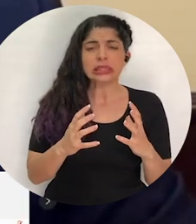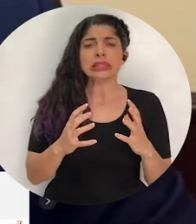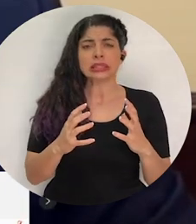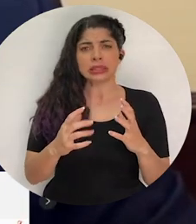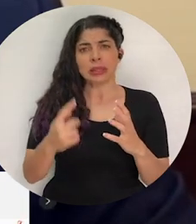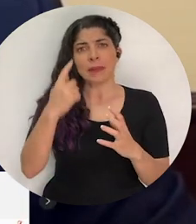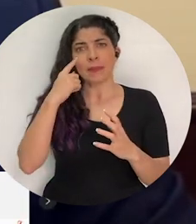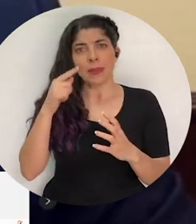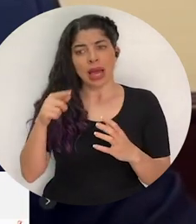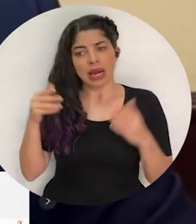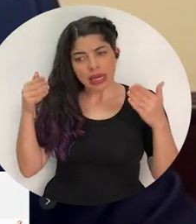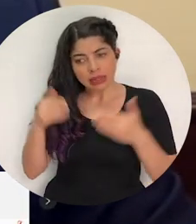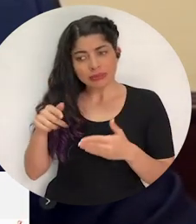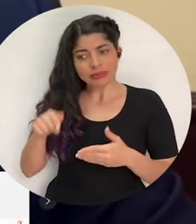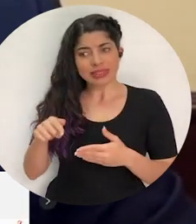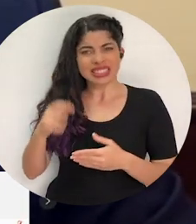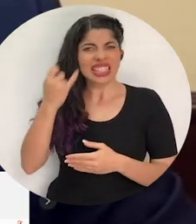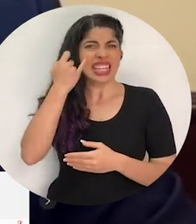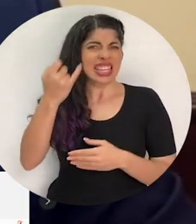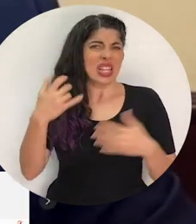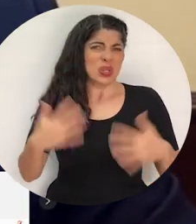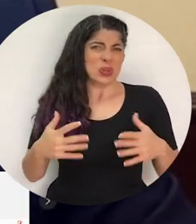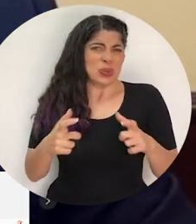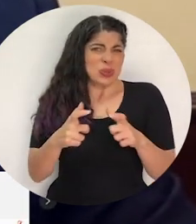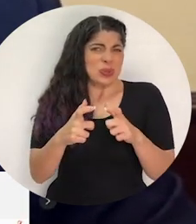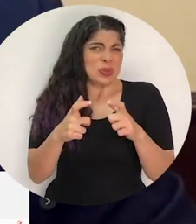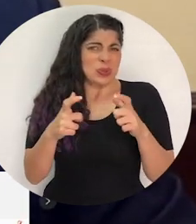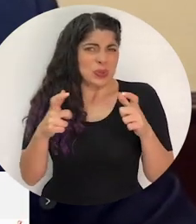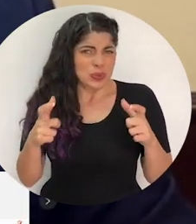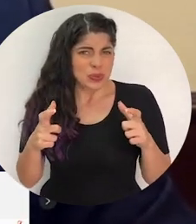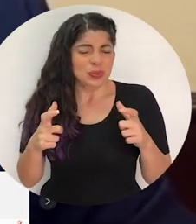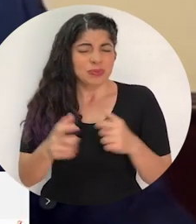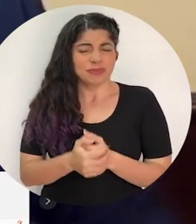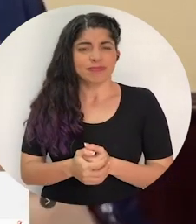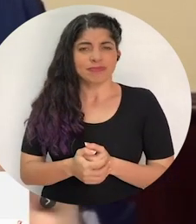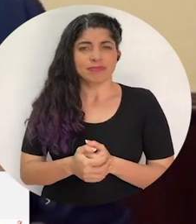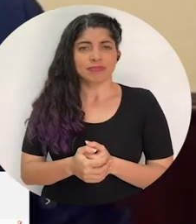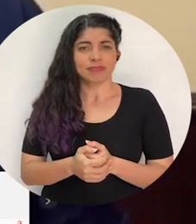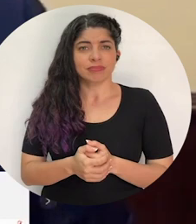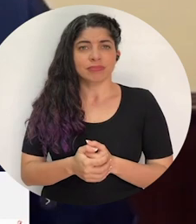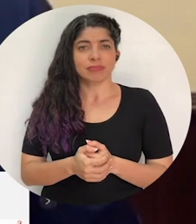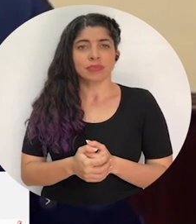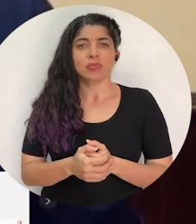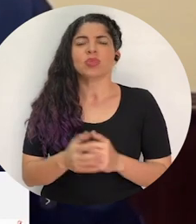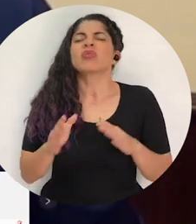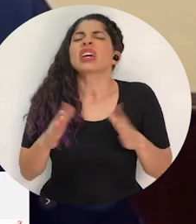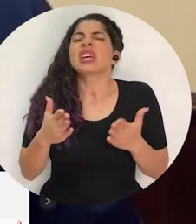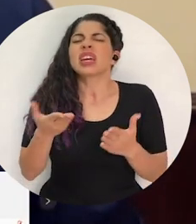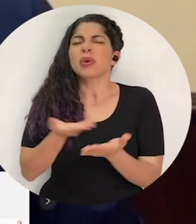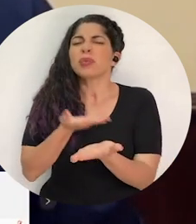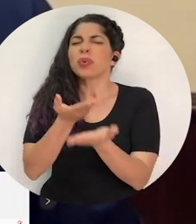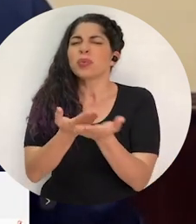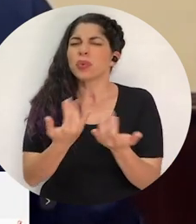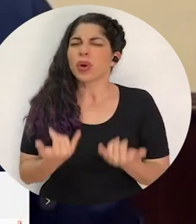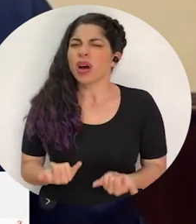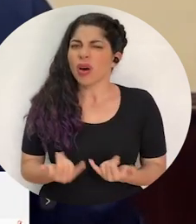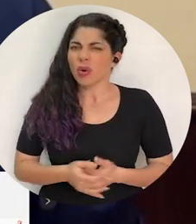an ambitious initiative true. What is it that we are